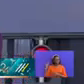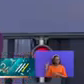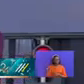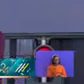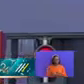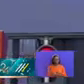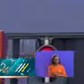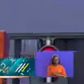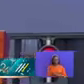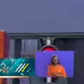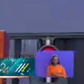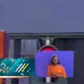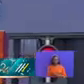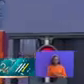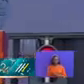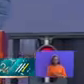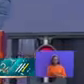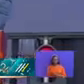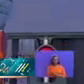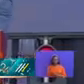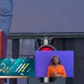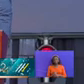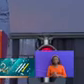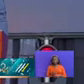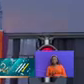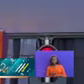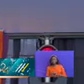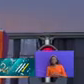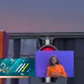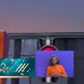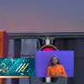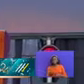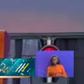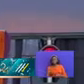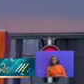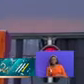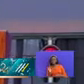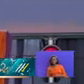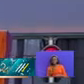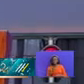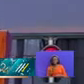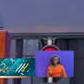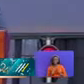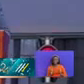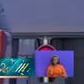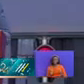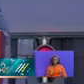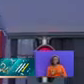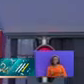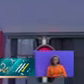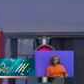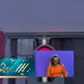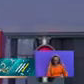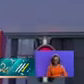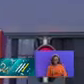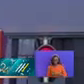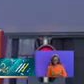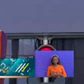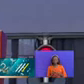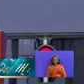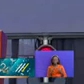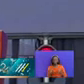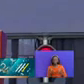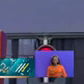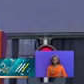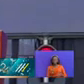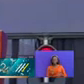years the whole technological the kind of things we are happening and they are not evil one of the things is right right now I have some of